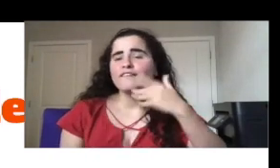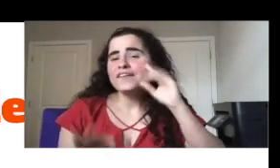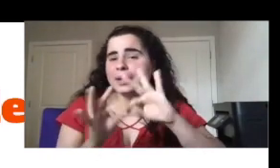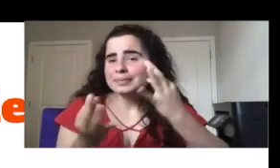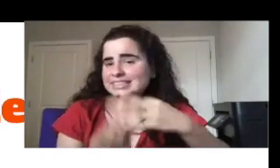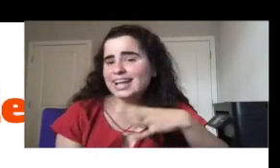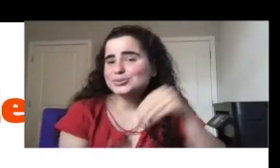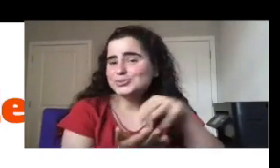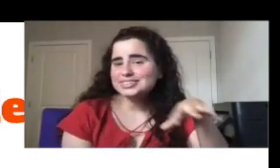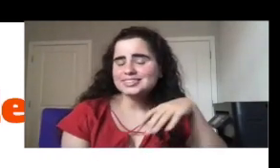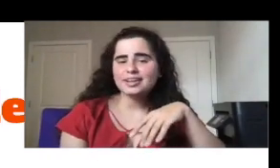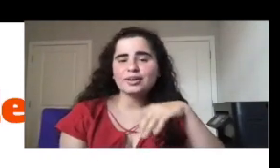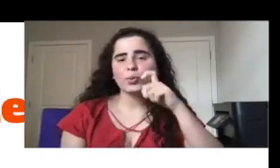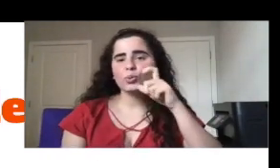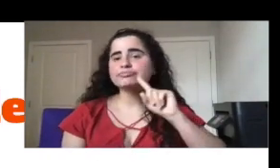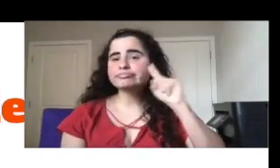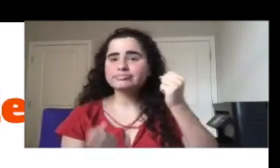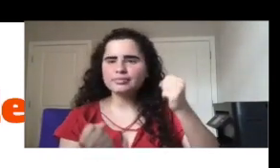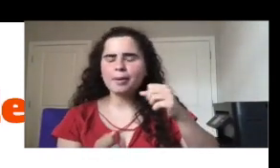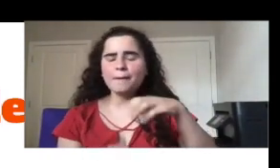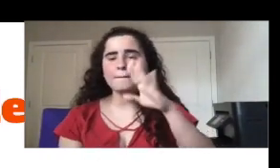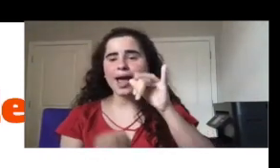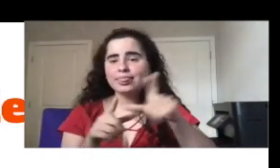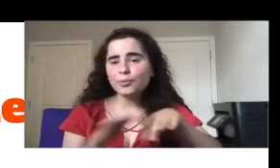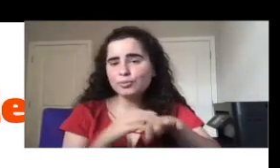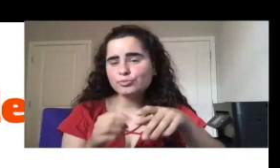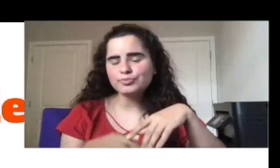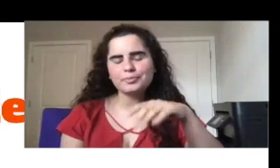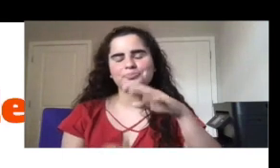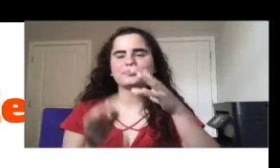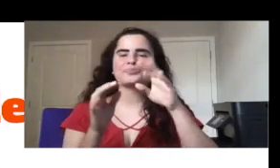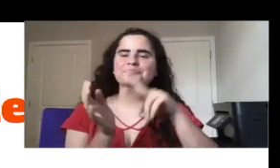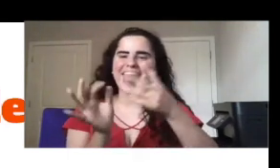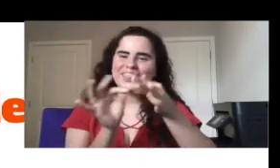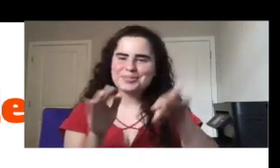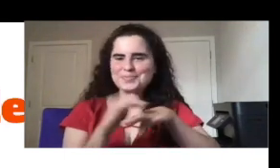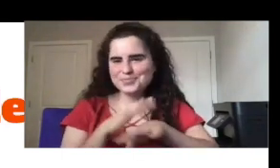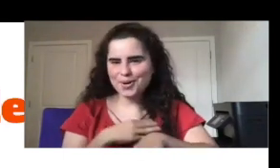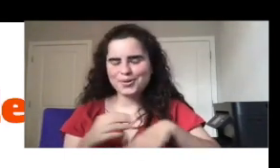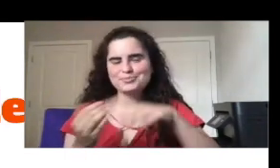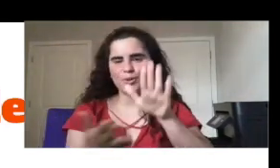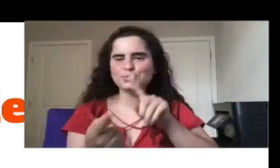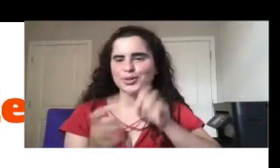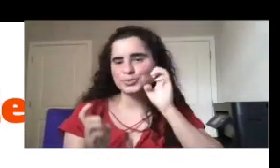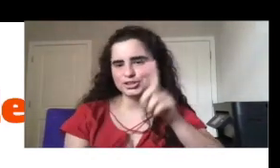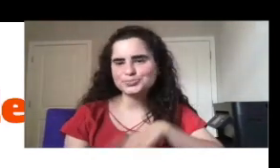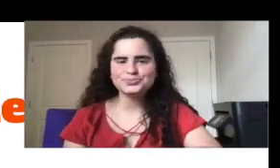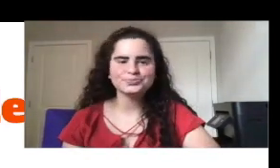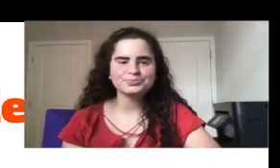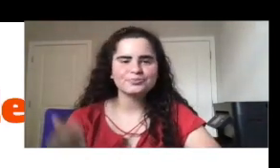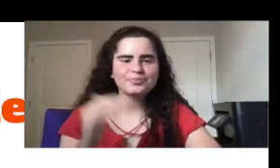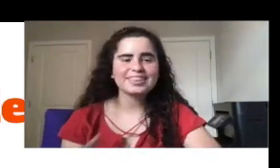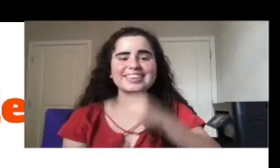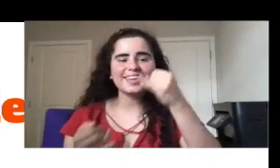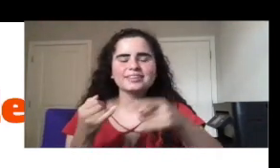And also, as Melissa showed us, VL2 that has family information as well as information for teachers.